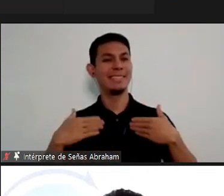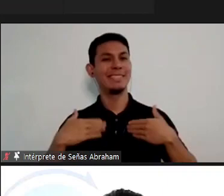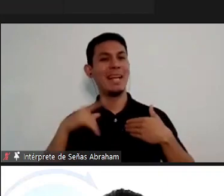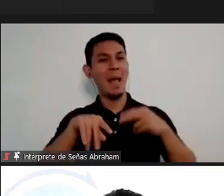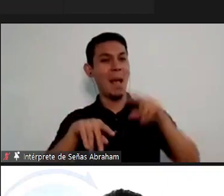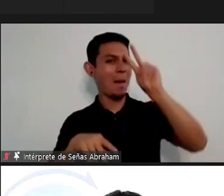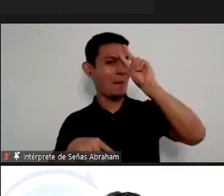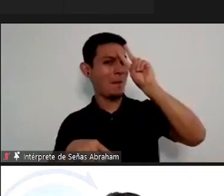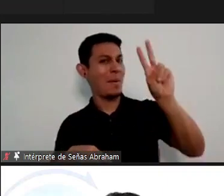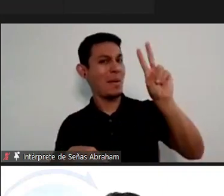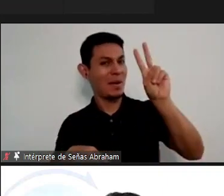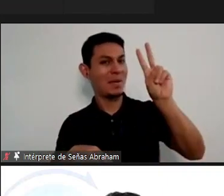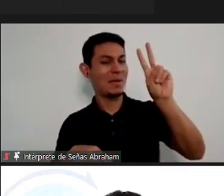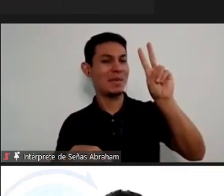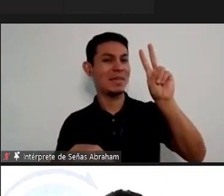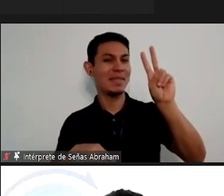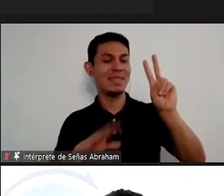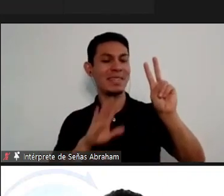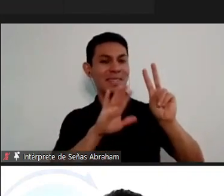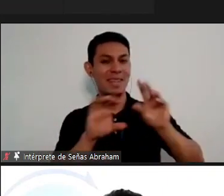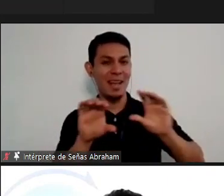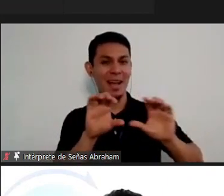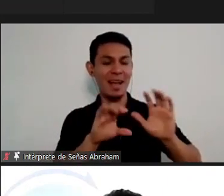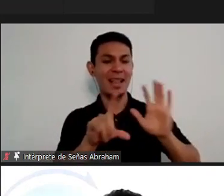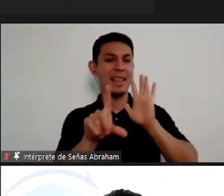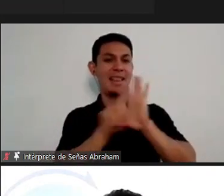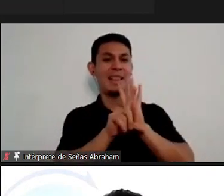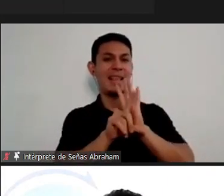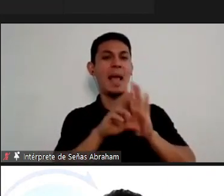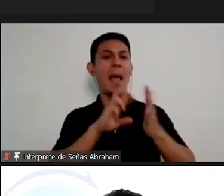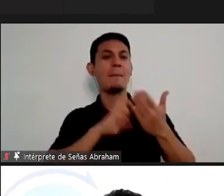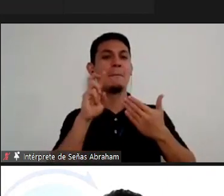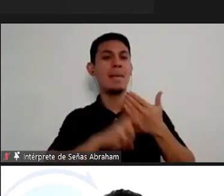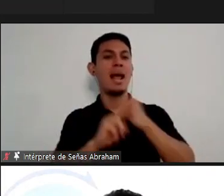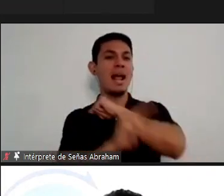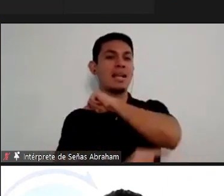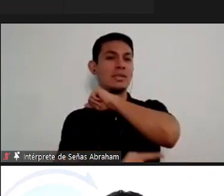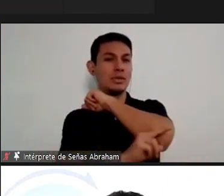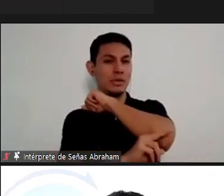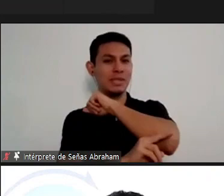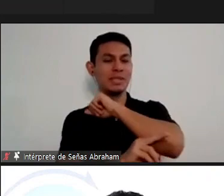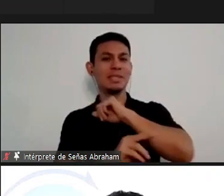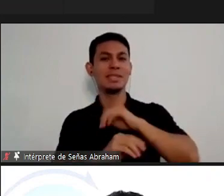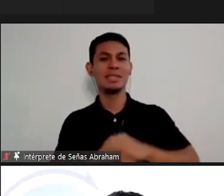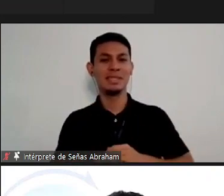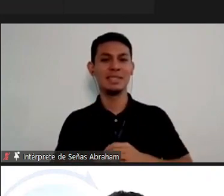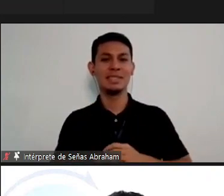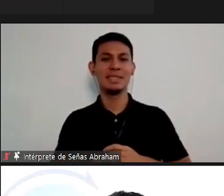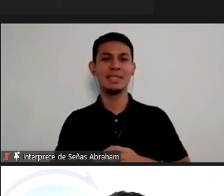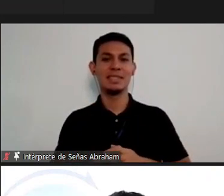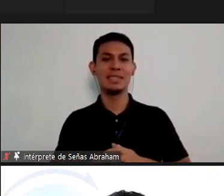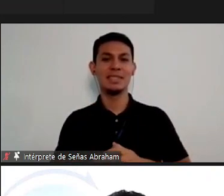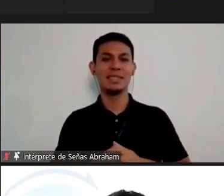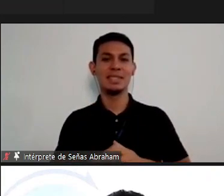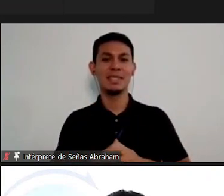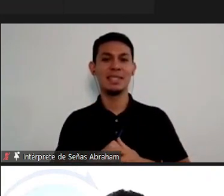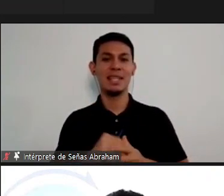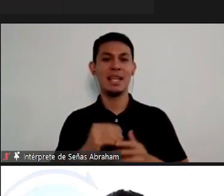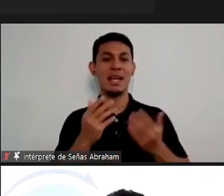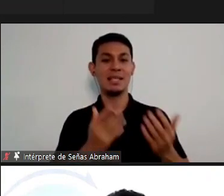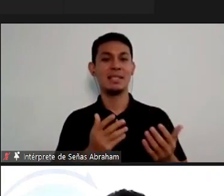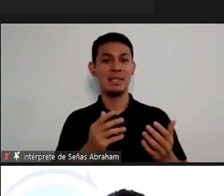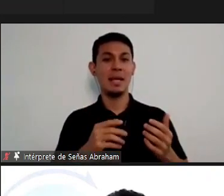to congratulate that peru for the adoption through a decree on the action plan and